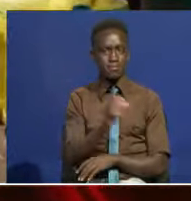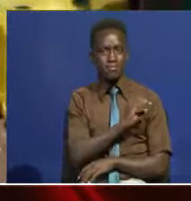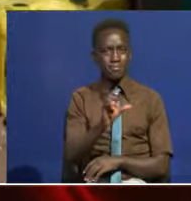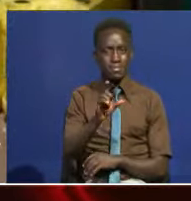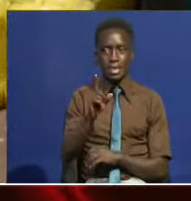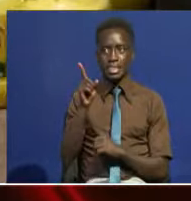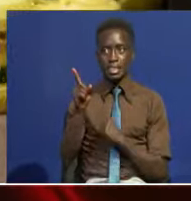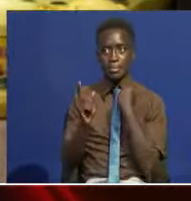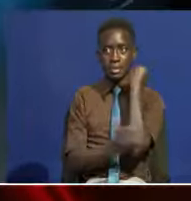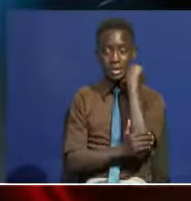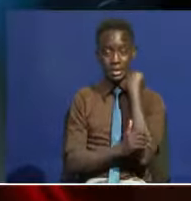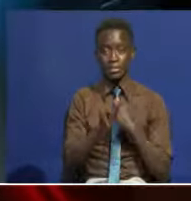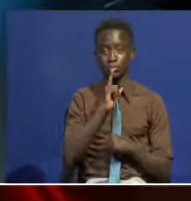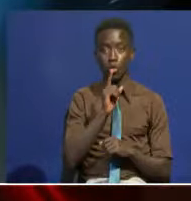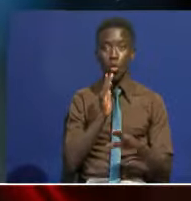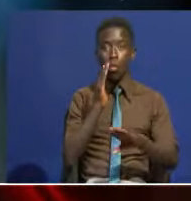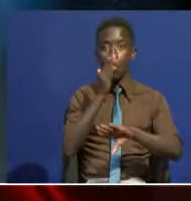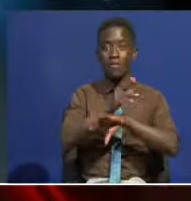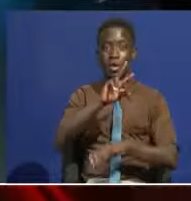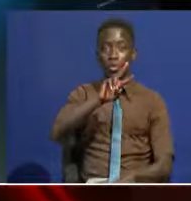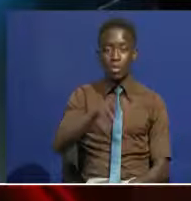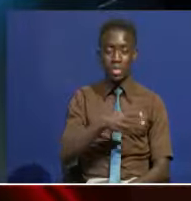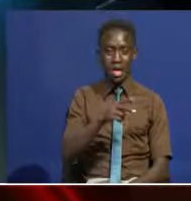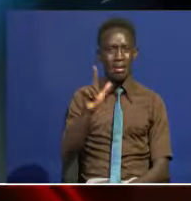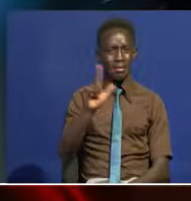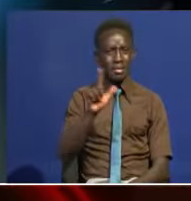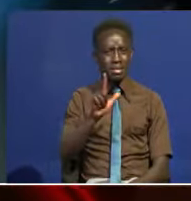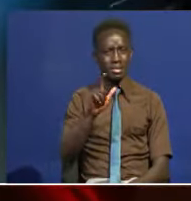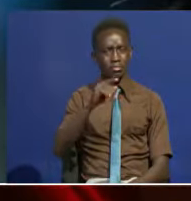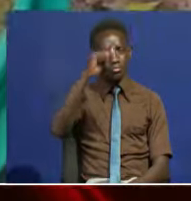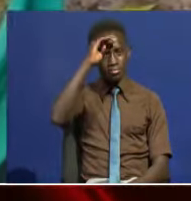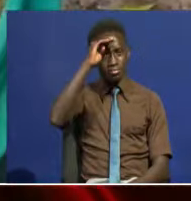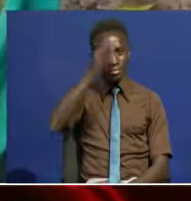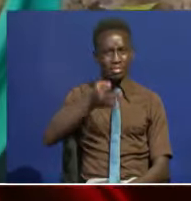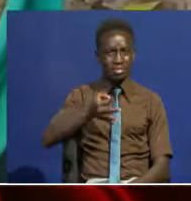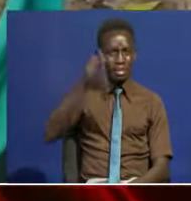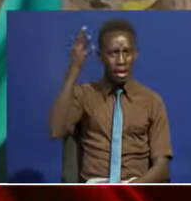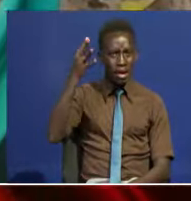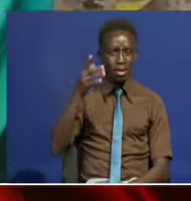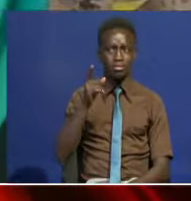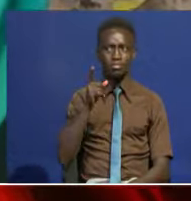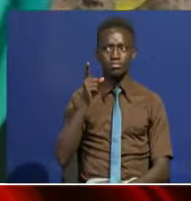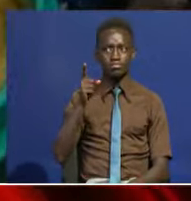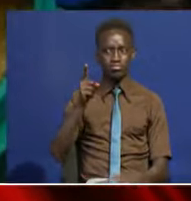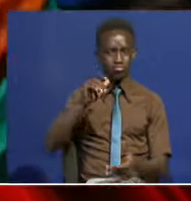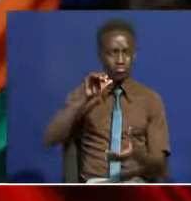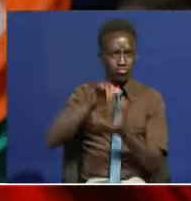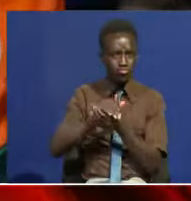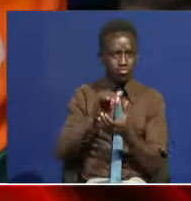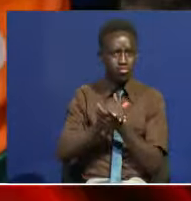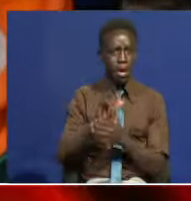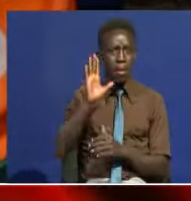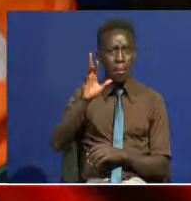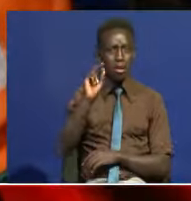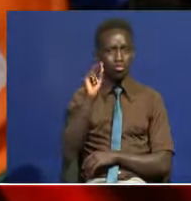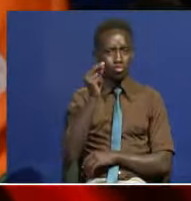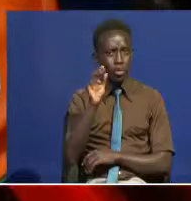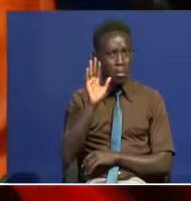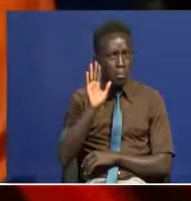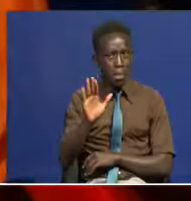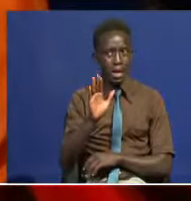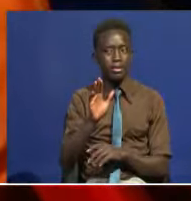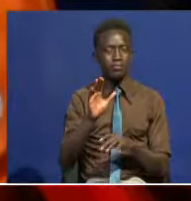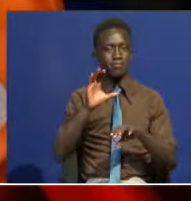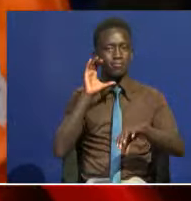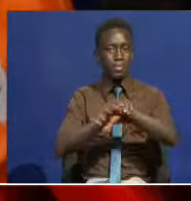over 2,000 liters of Changa and Muratina were also confiscated in the Monday crackdown. According to